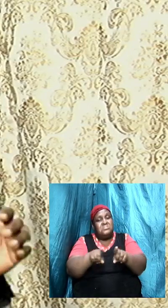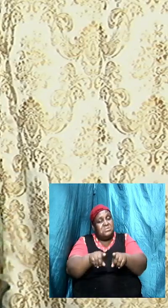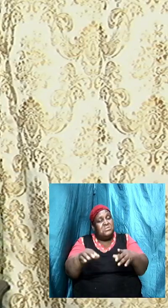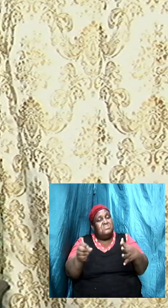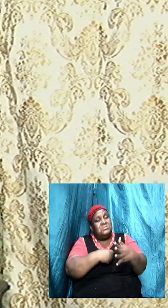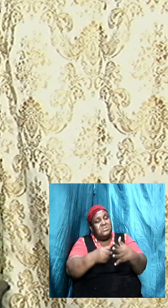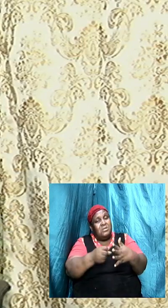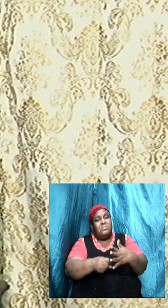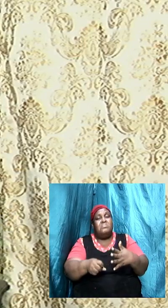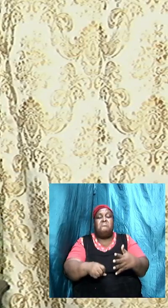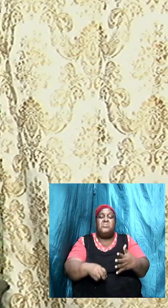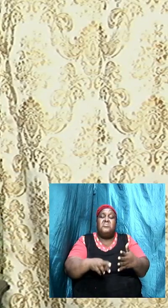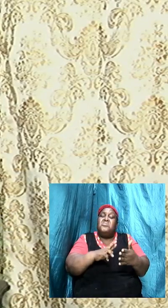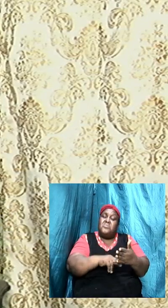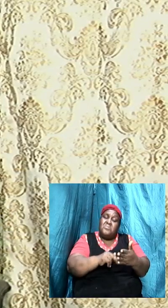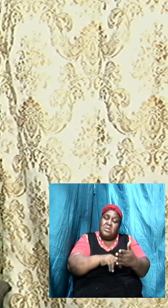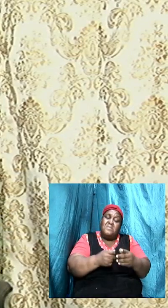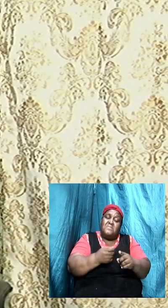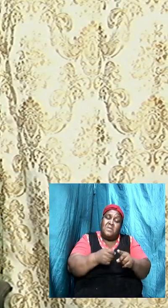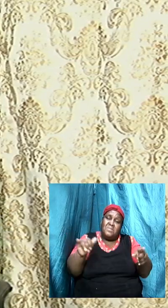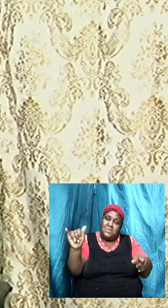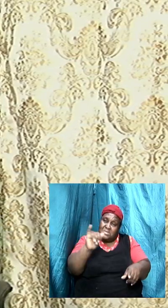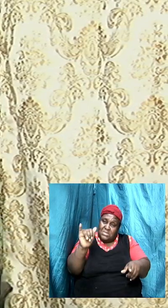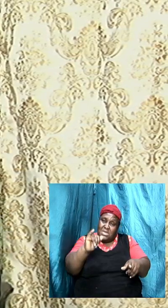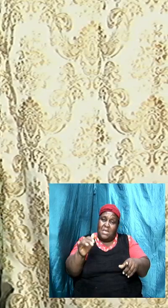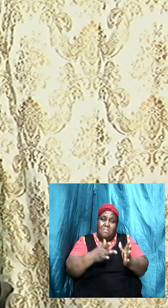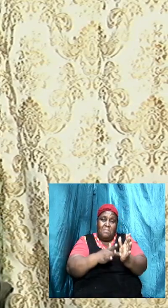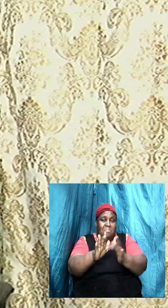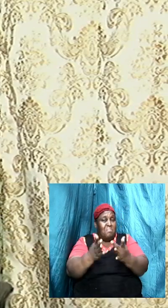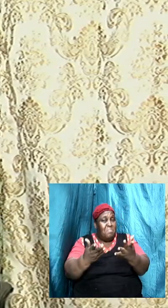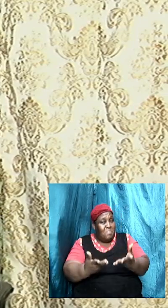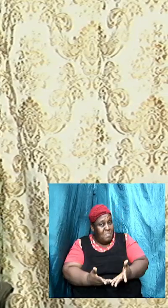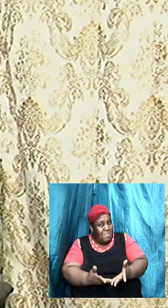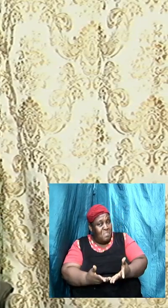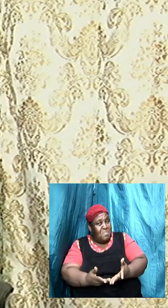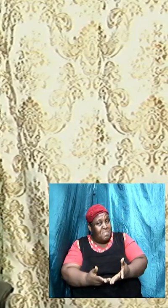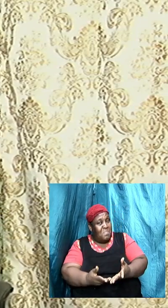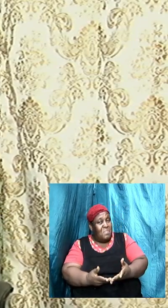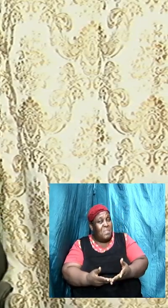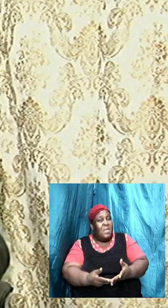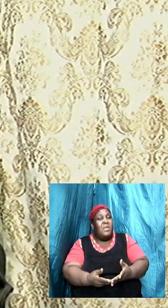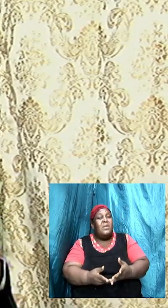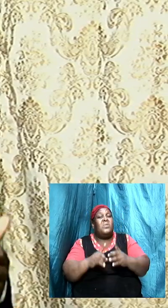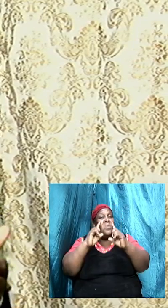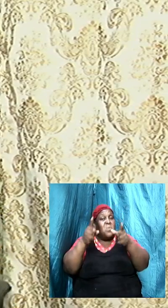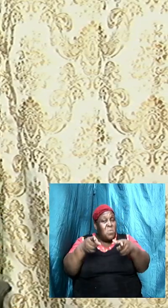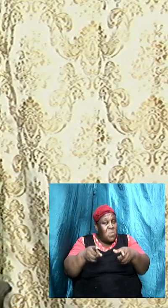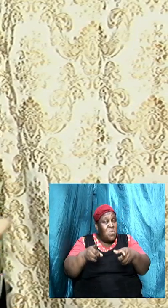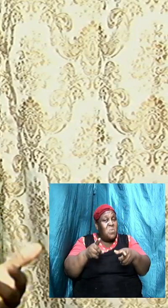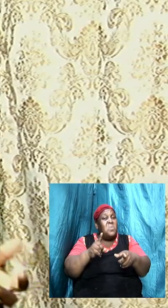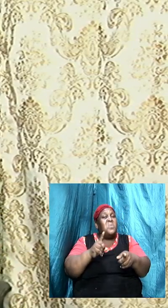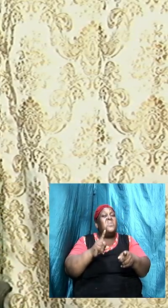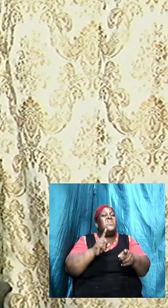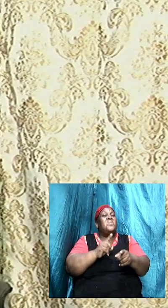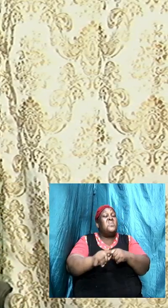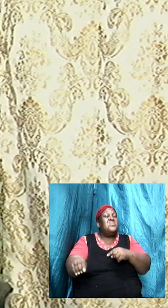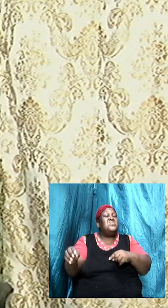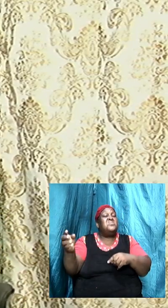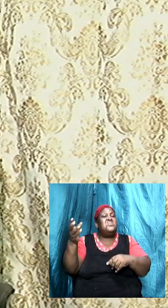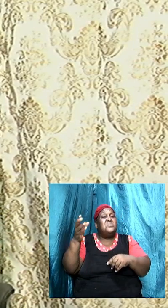We read from the same Bible. We go to the same seminary for